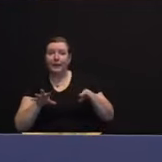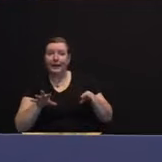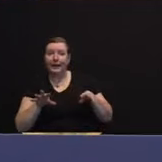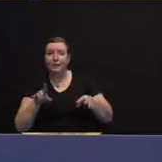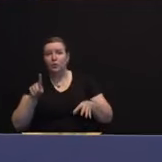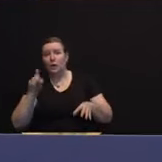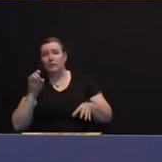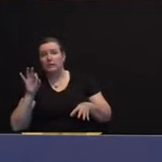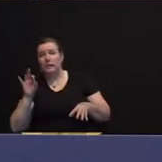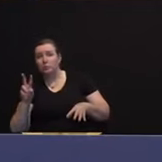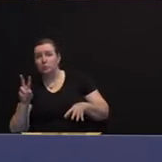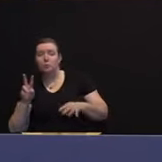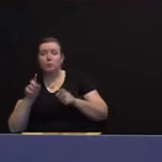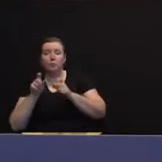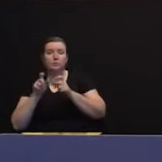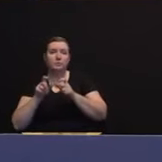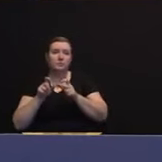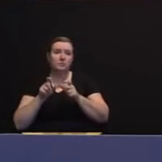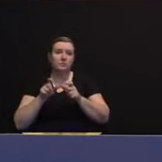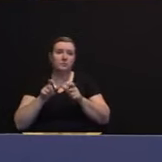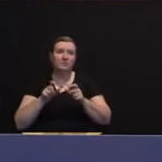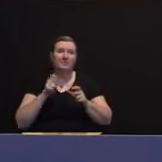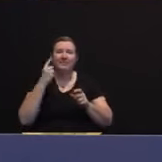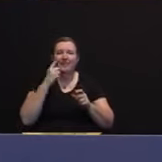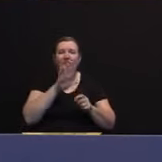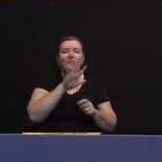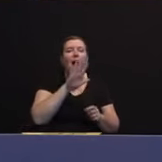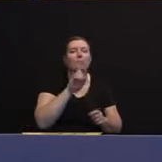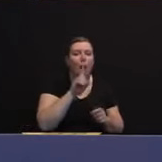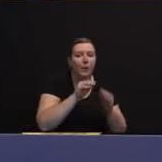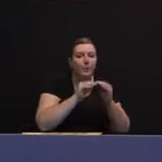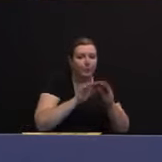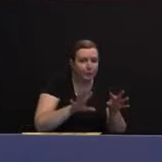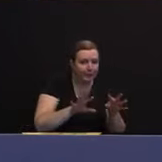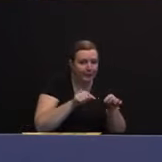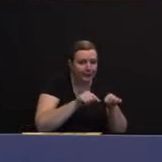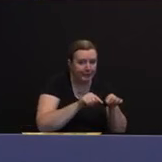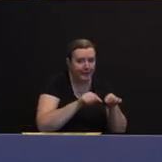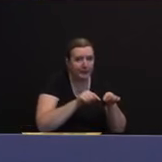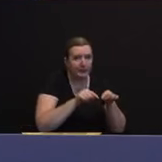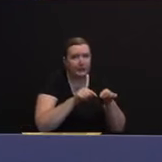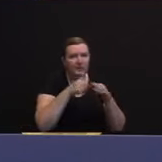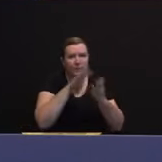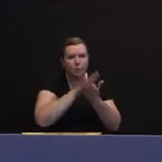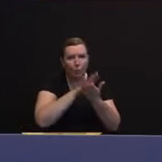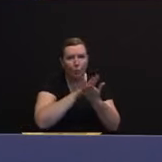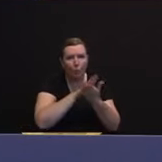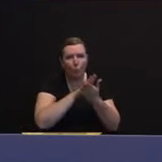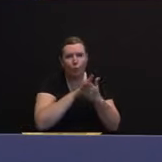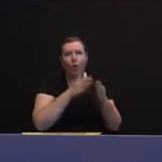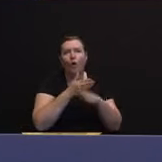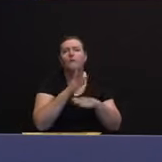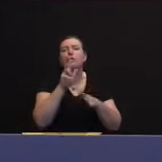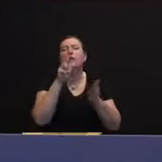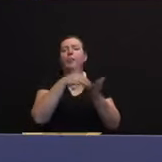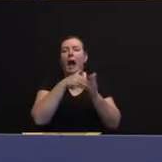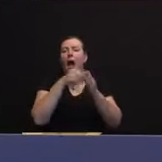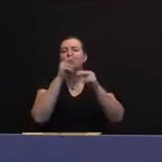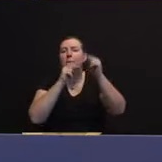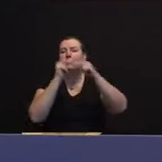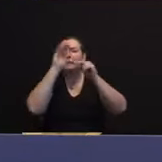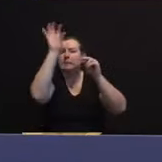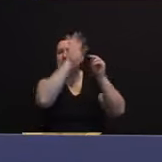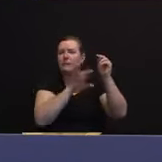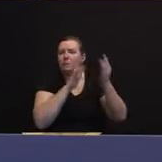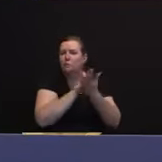that 51 outbreaks is spread over 3,000 buildings. And secondly, assuming we believe,